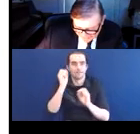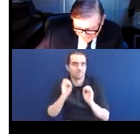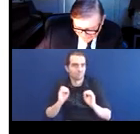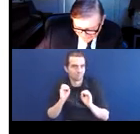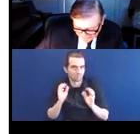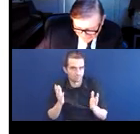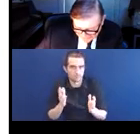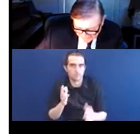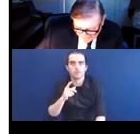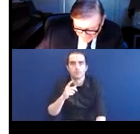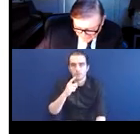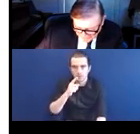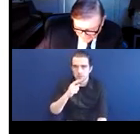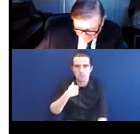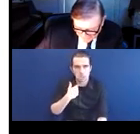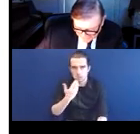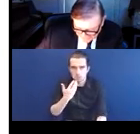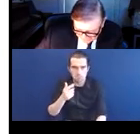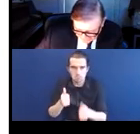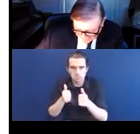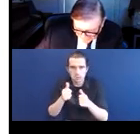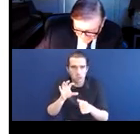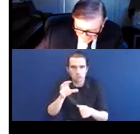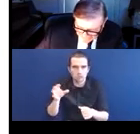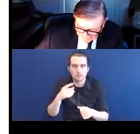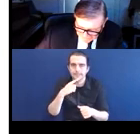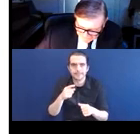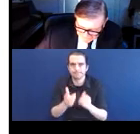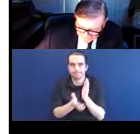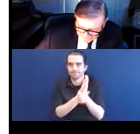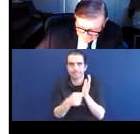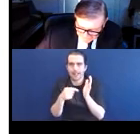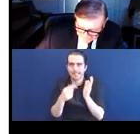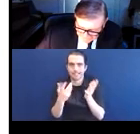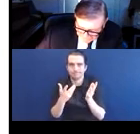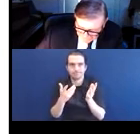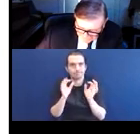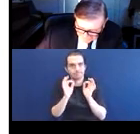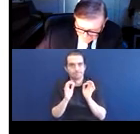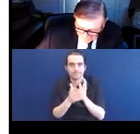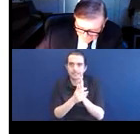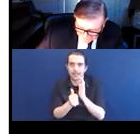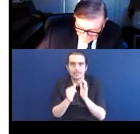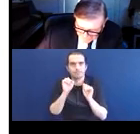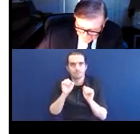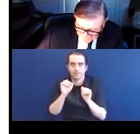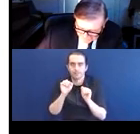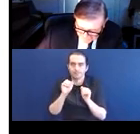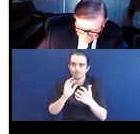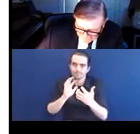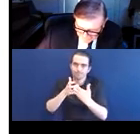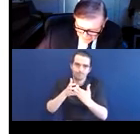from earlier, said the main barriers include the attitudes and opinions which are still tied to the medical model of